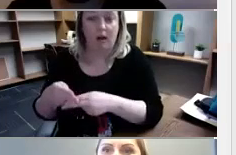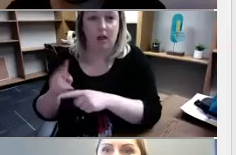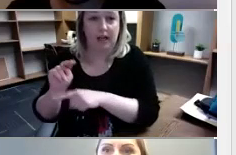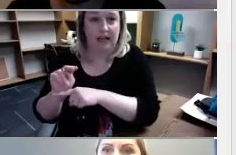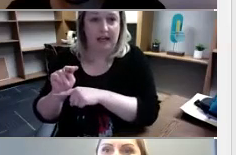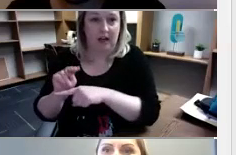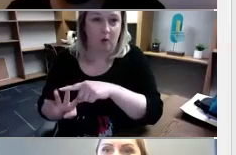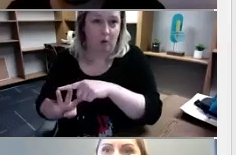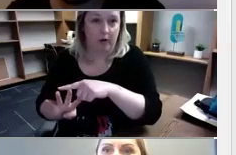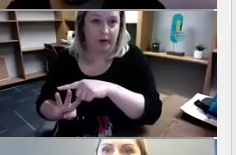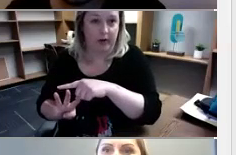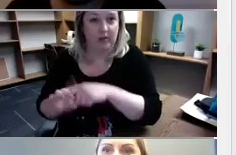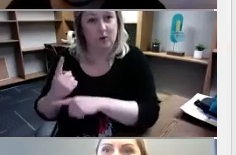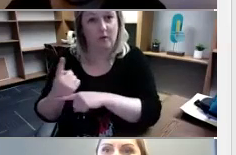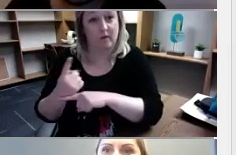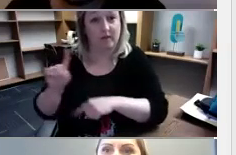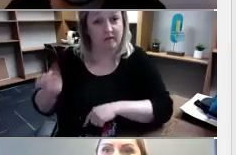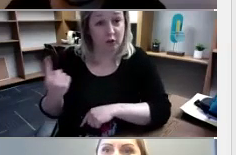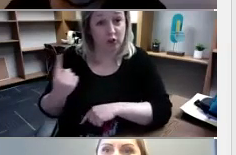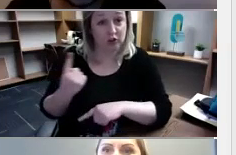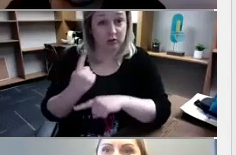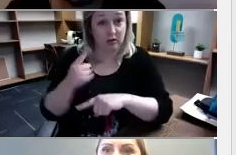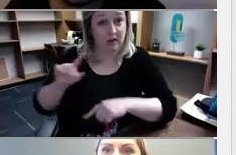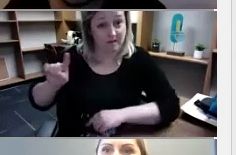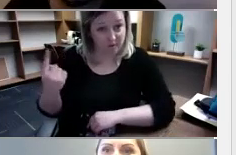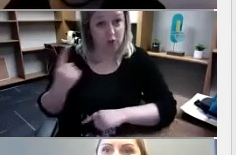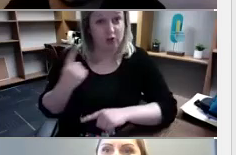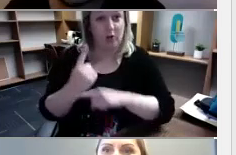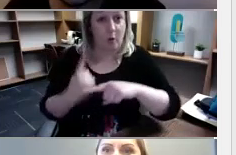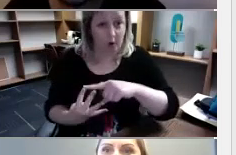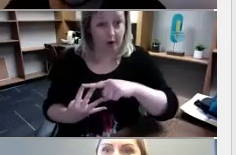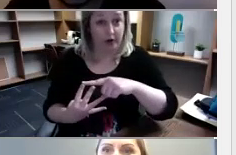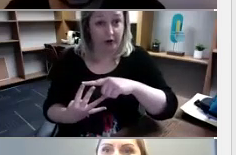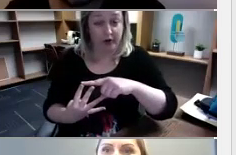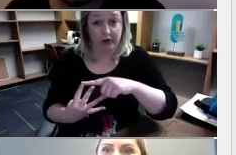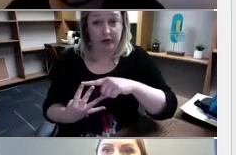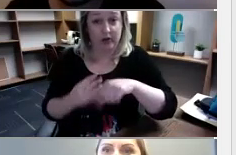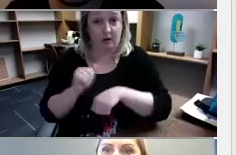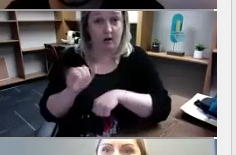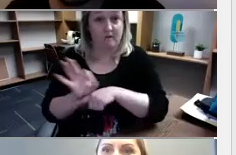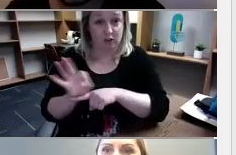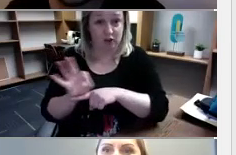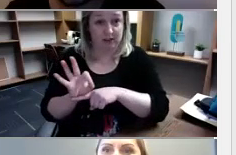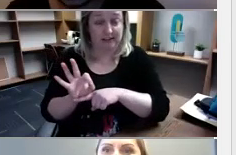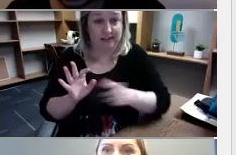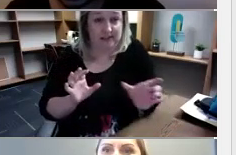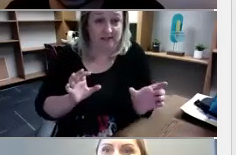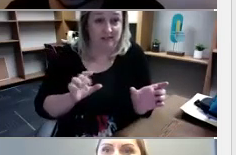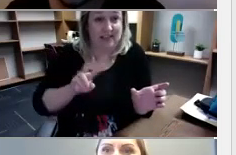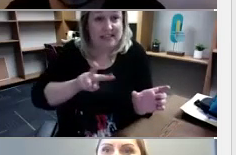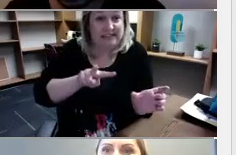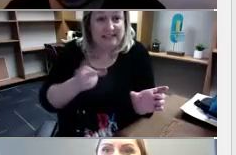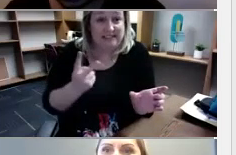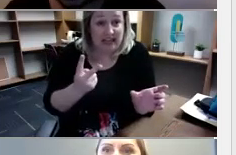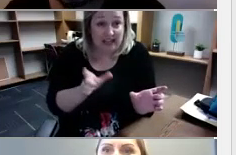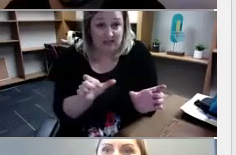right? So we have the first quarter being called with this function. We have the second quarter being called maybe with this function, that